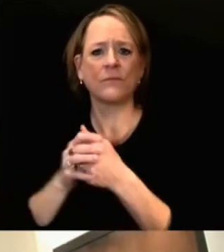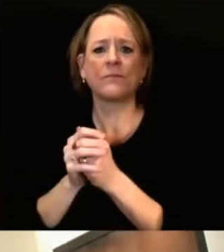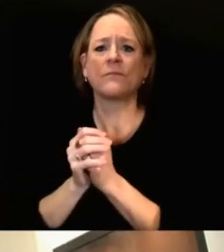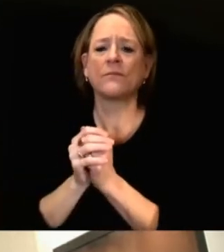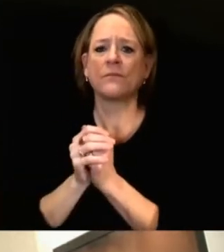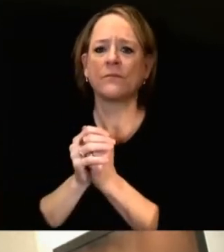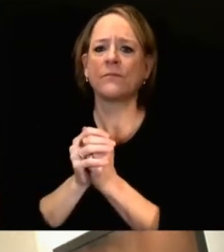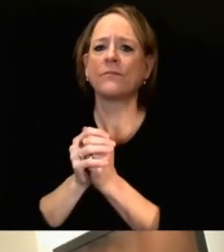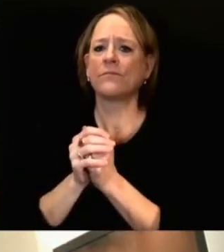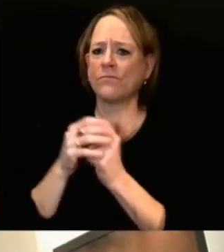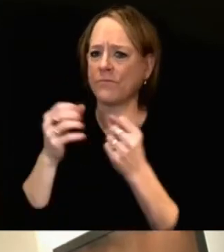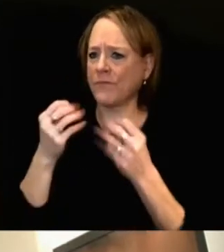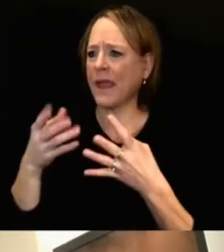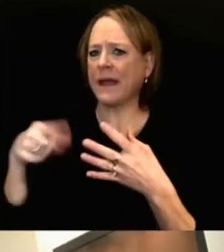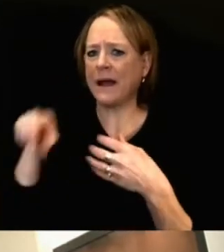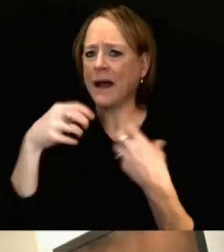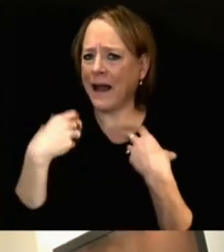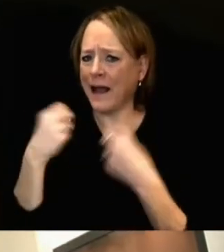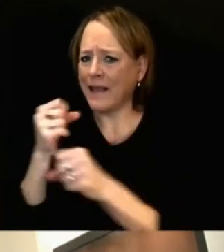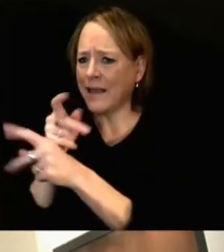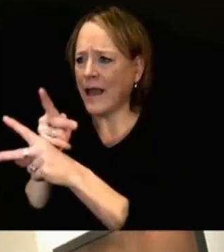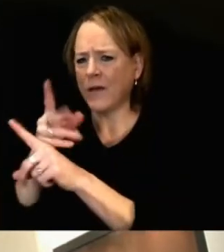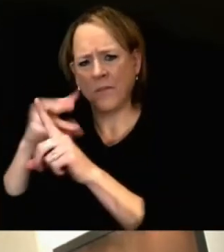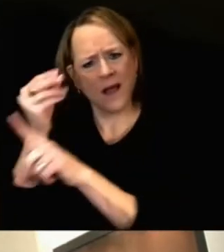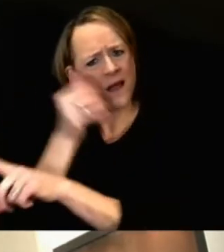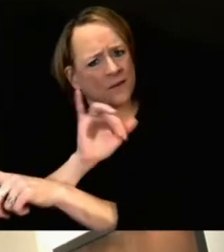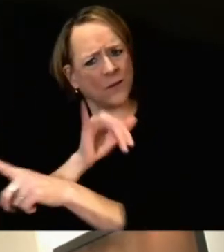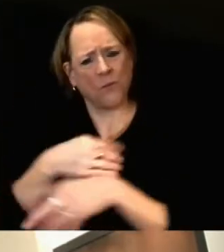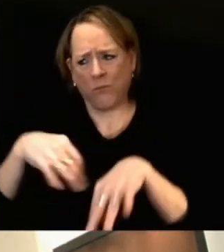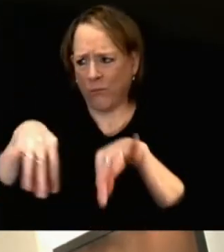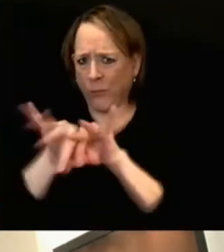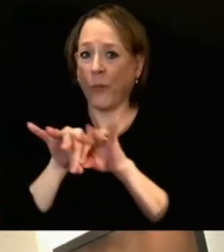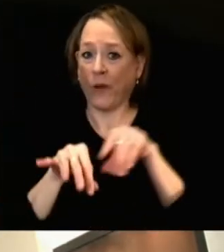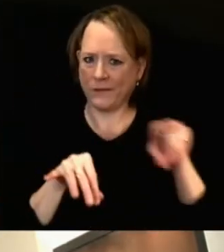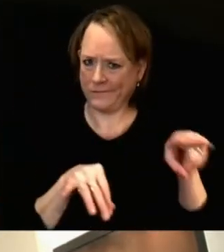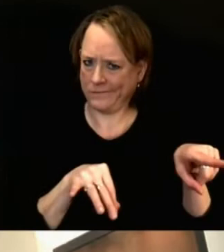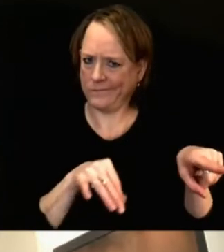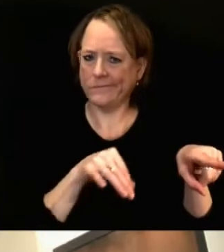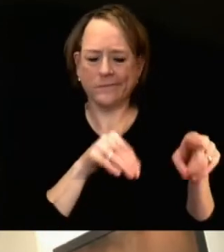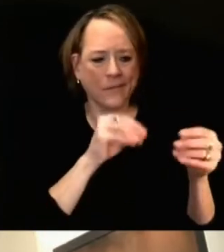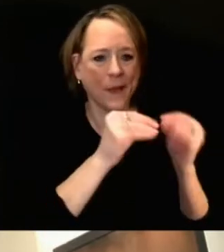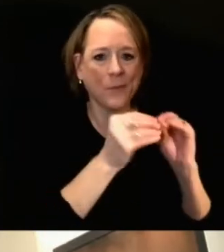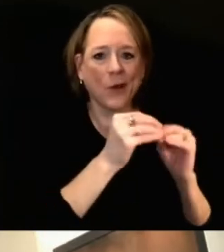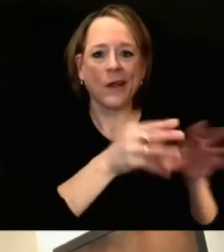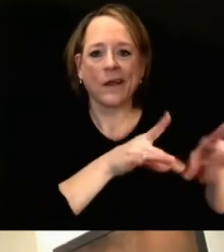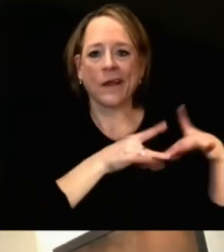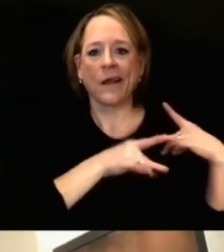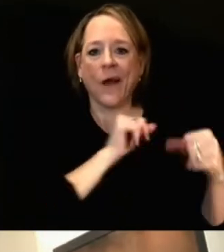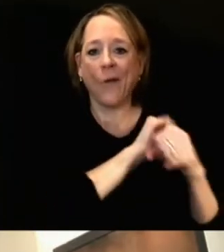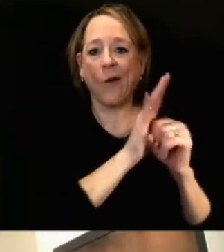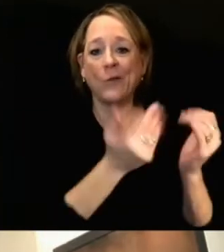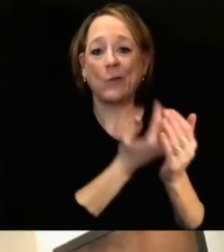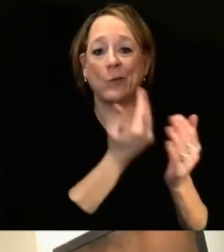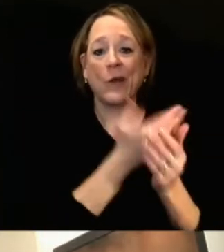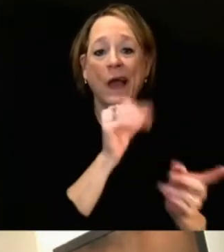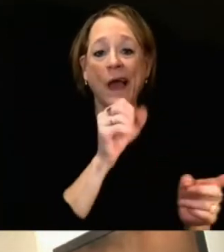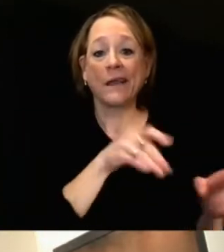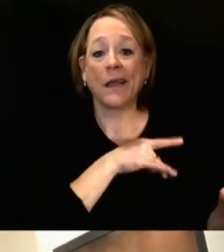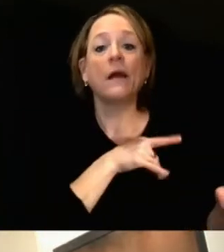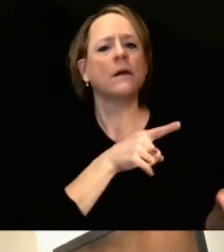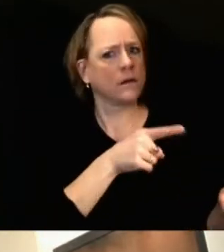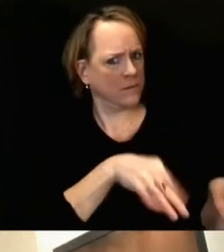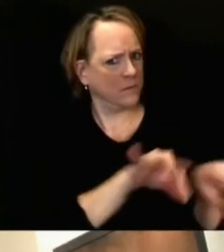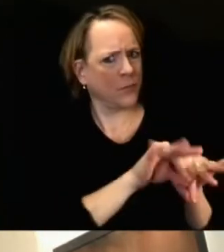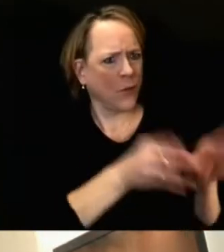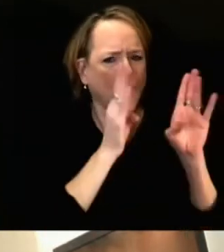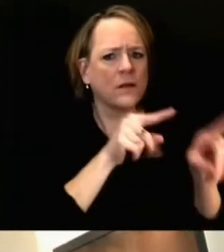of cases tells us an important story, which is that Omicron is spreading faster than anything we've seen before, and that is important